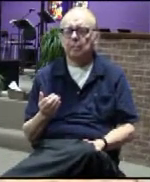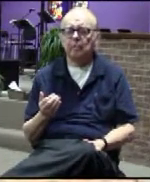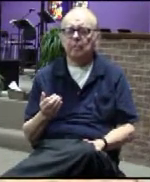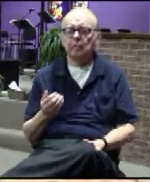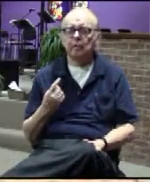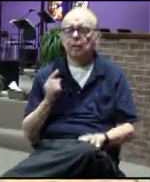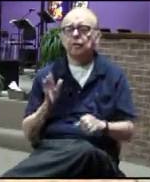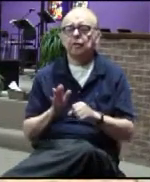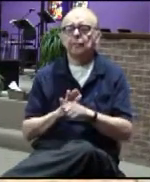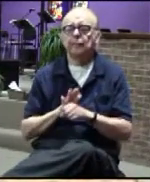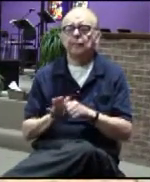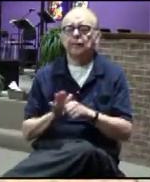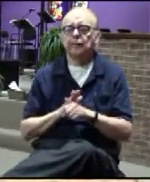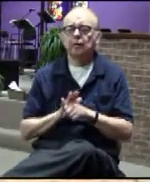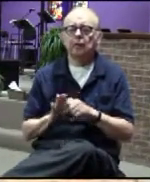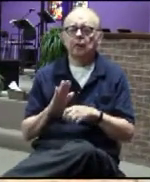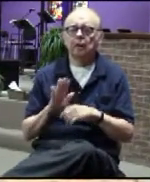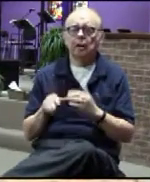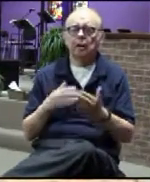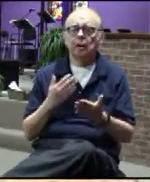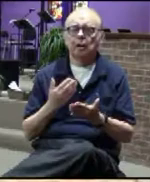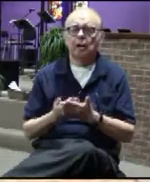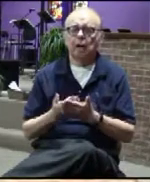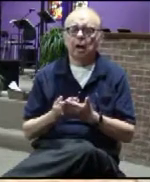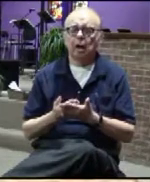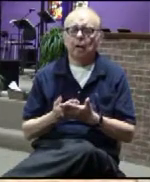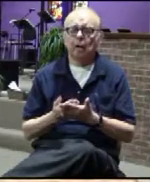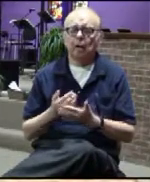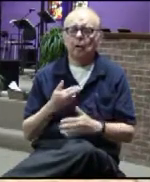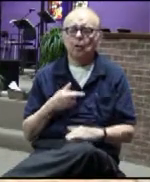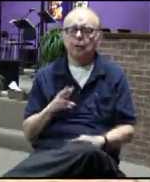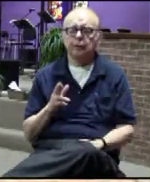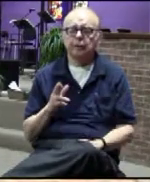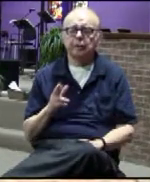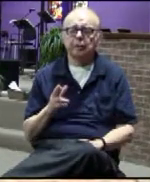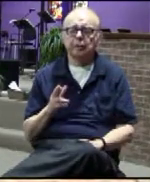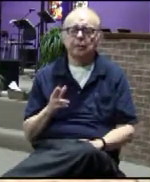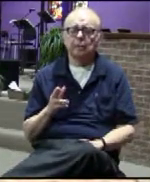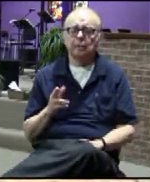Fulfill. All. Righteousness. Righteousness.